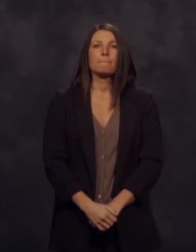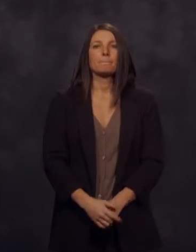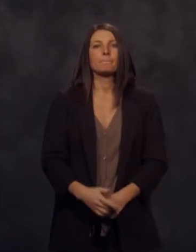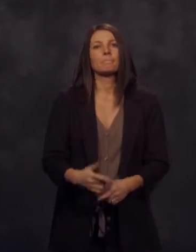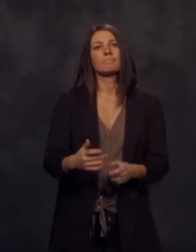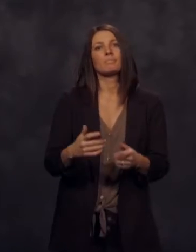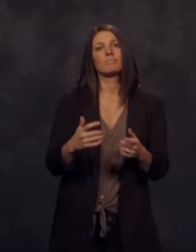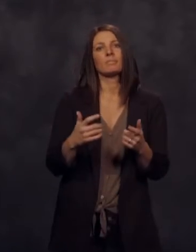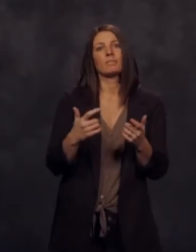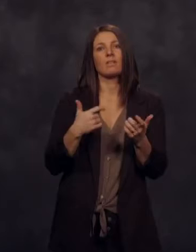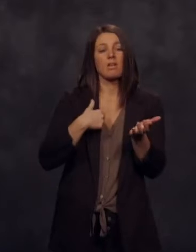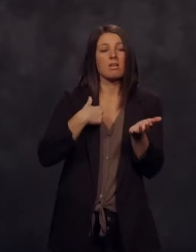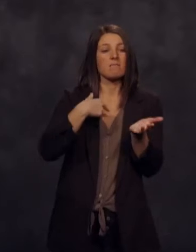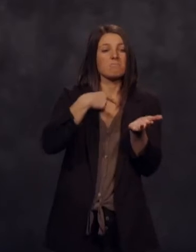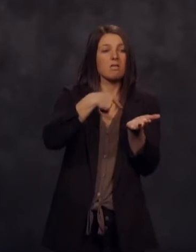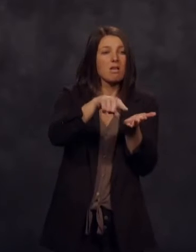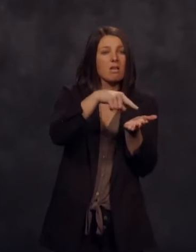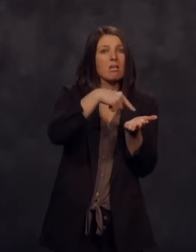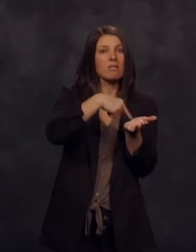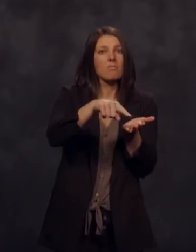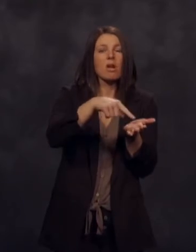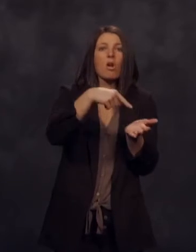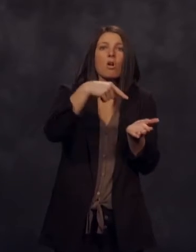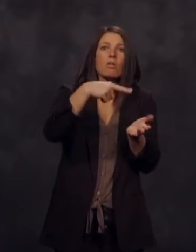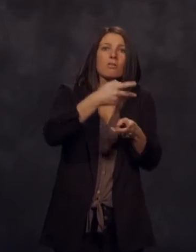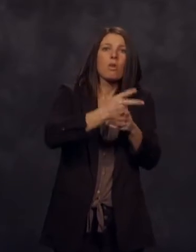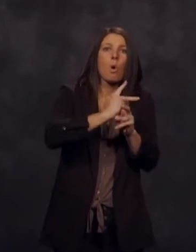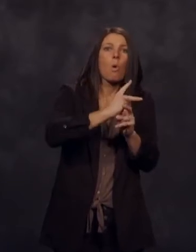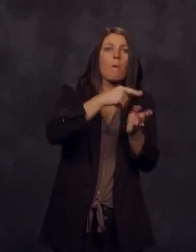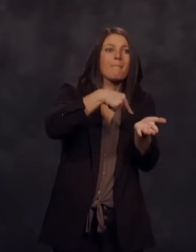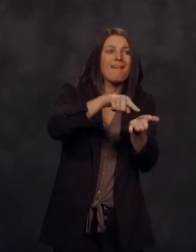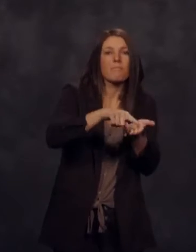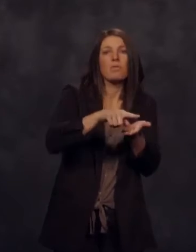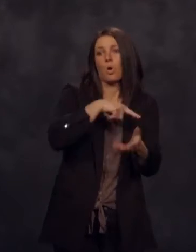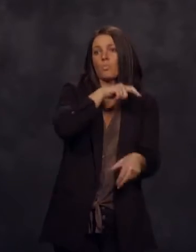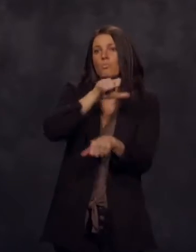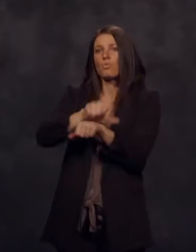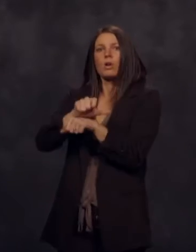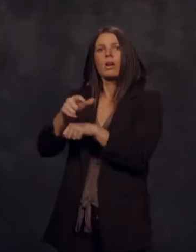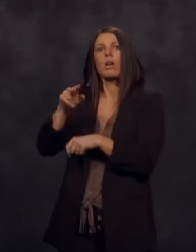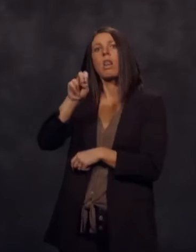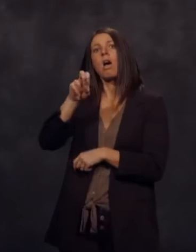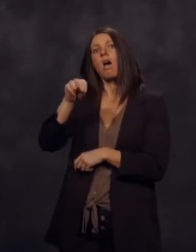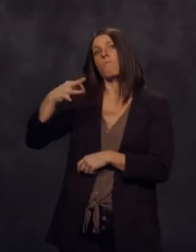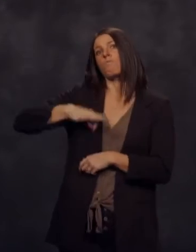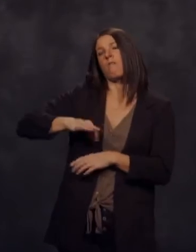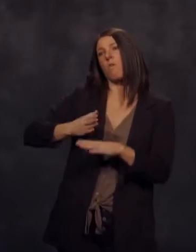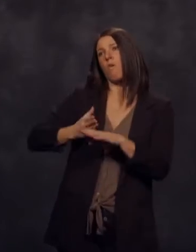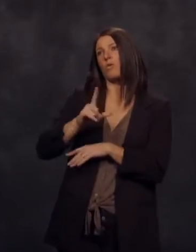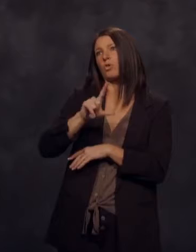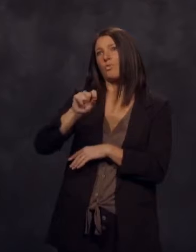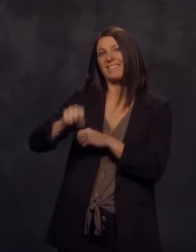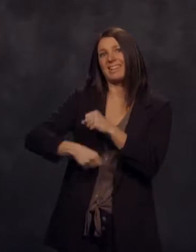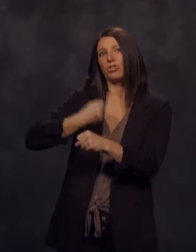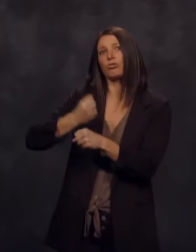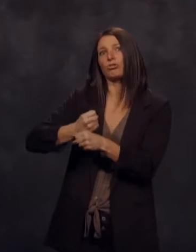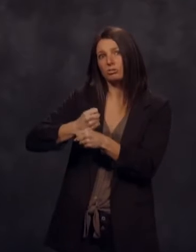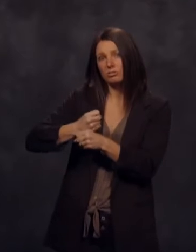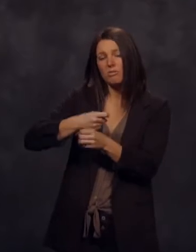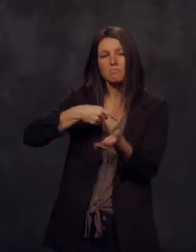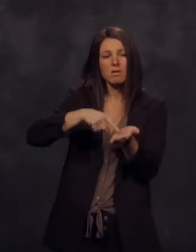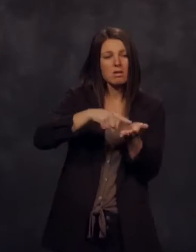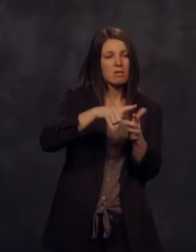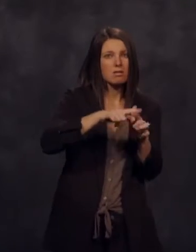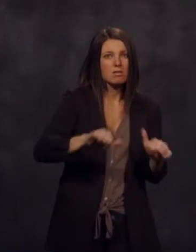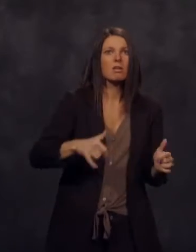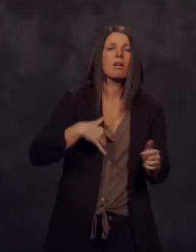Despite my making loan payments and working full-time at a nonprofit for over 12 years at this time, Fed